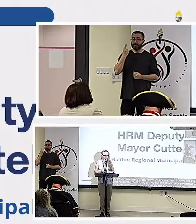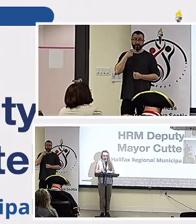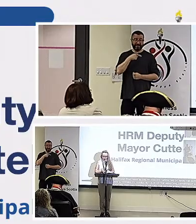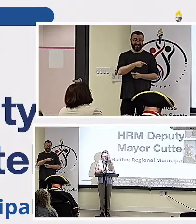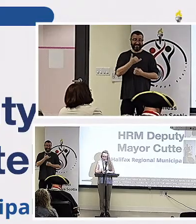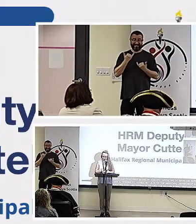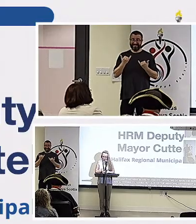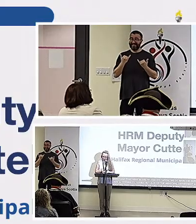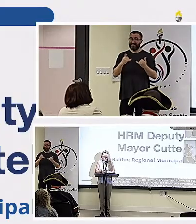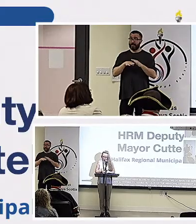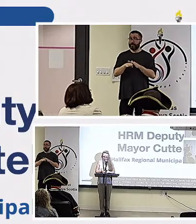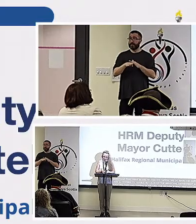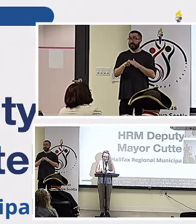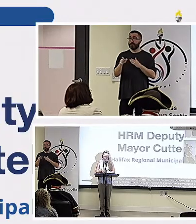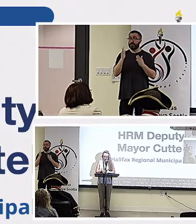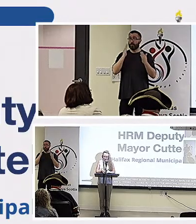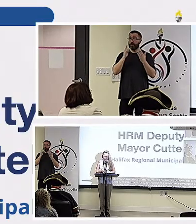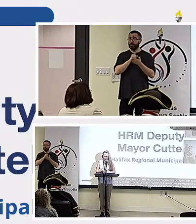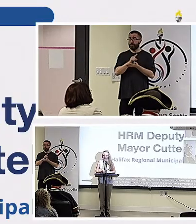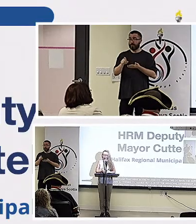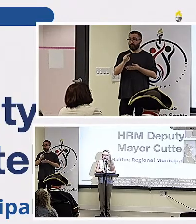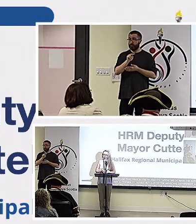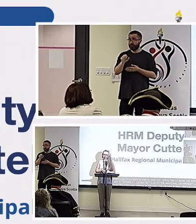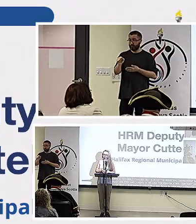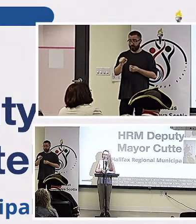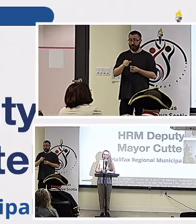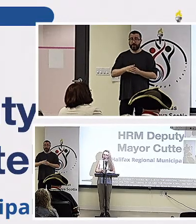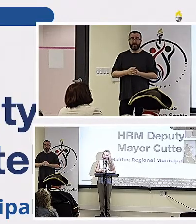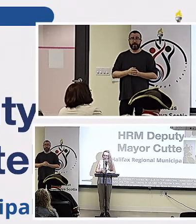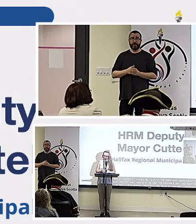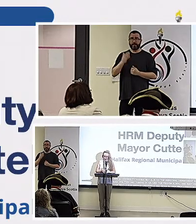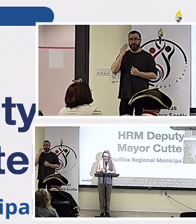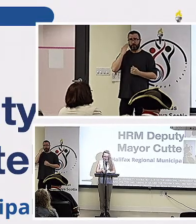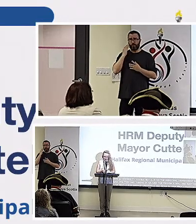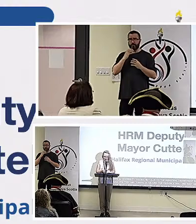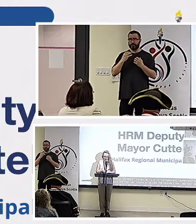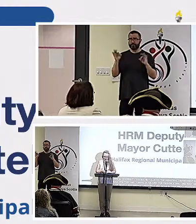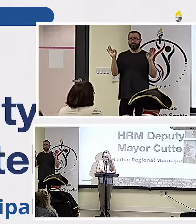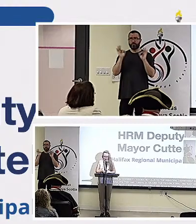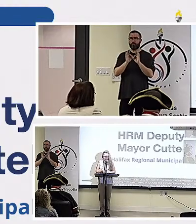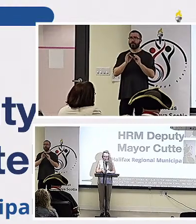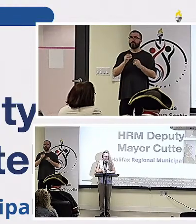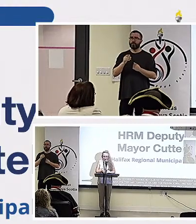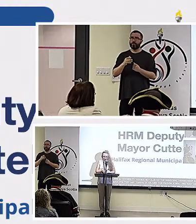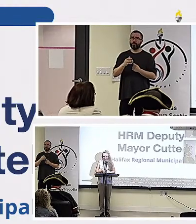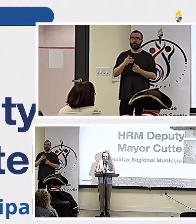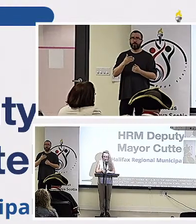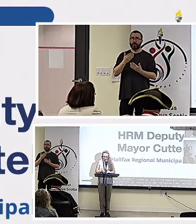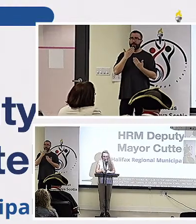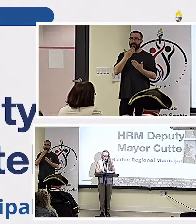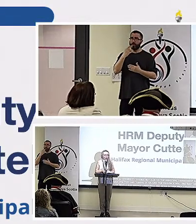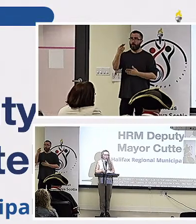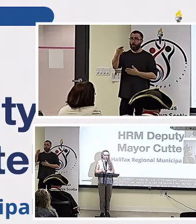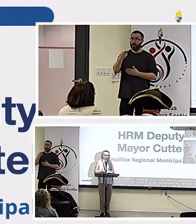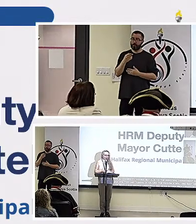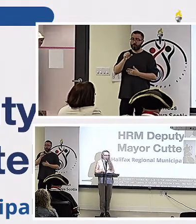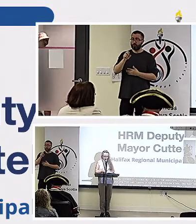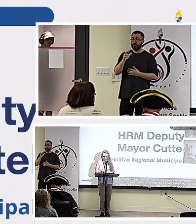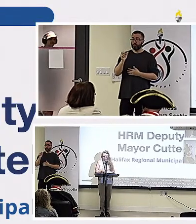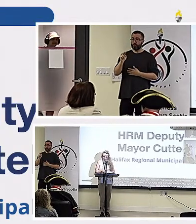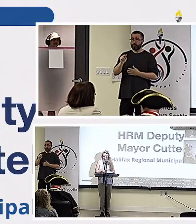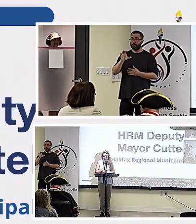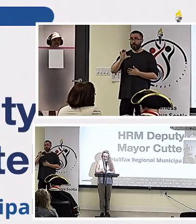of Access Awareness Week, Nova Scotia, and we have the pleasure of having the Honourable Susan